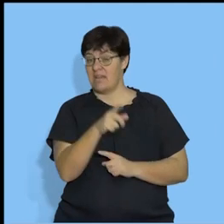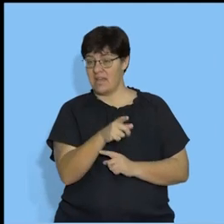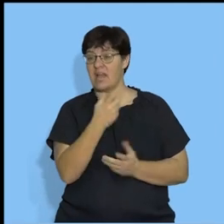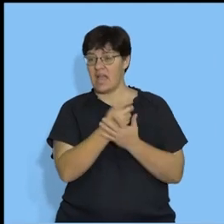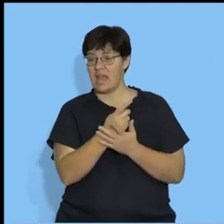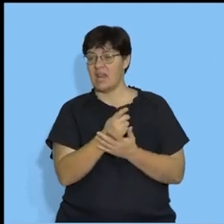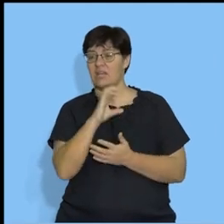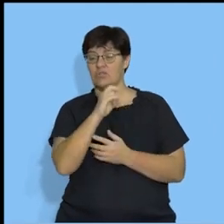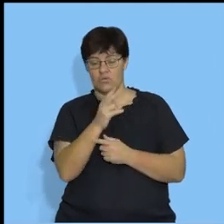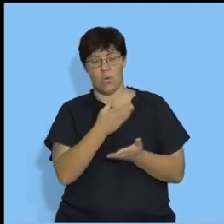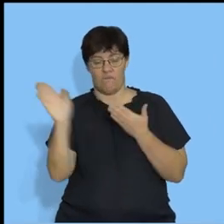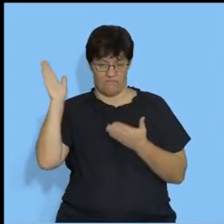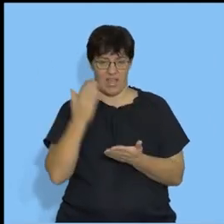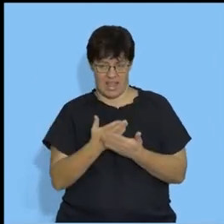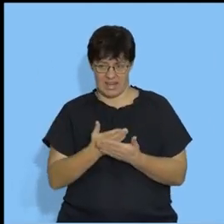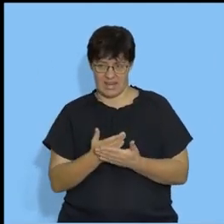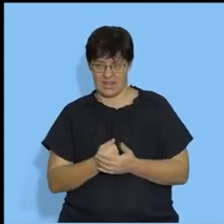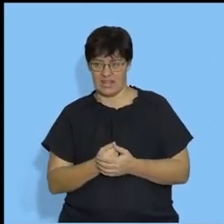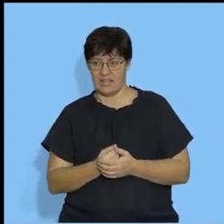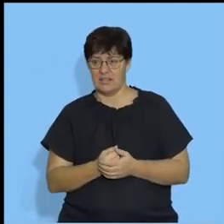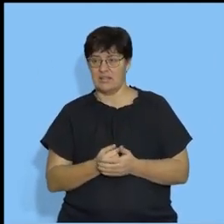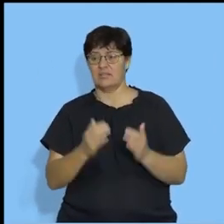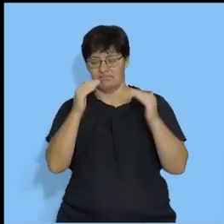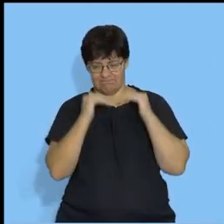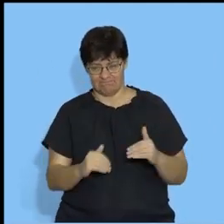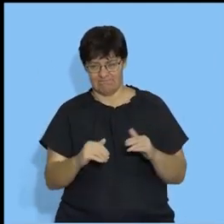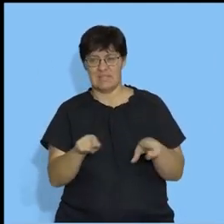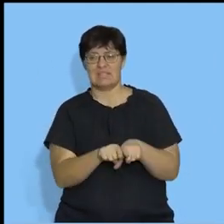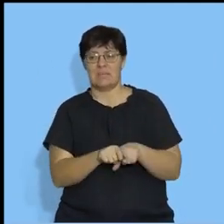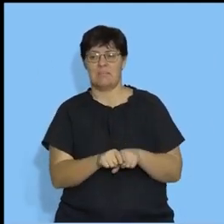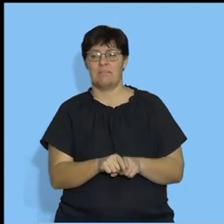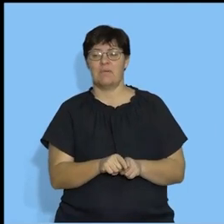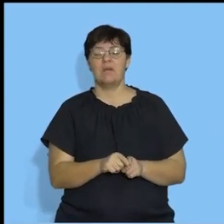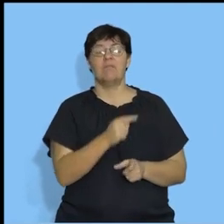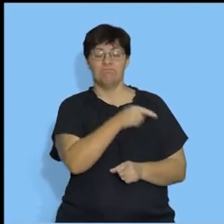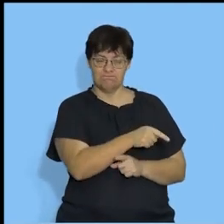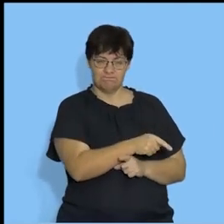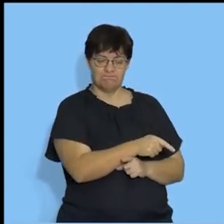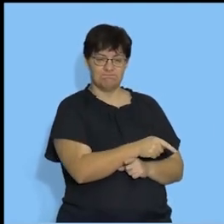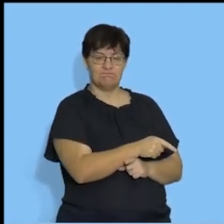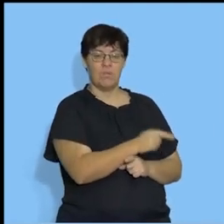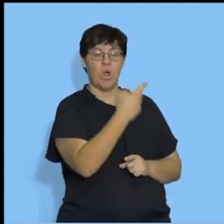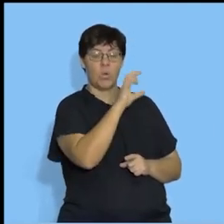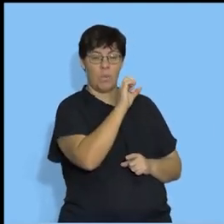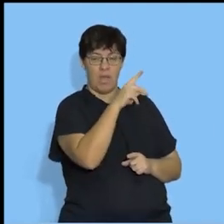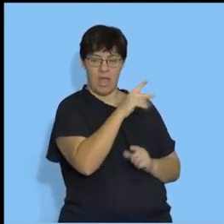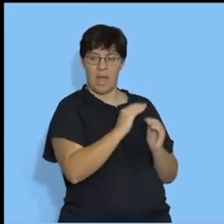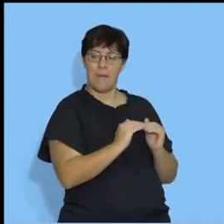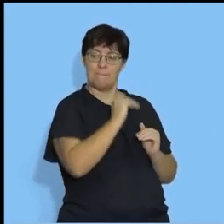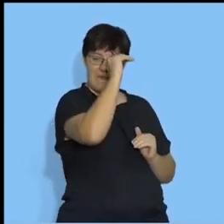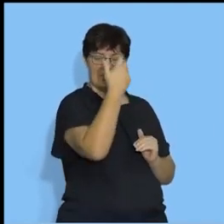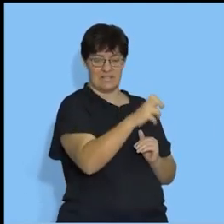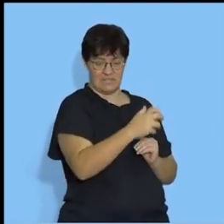arrive at the thinking that copper is actually above silver in terms of the reactivity series, meaning